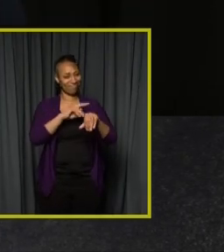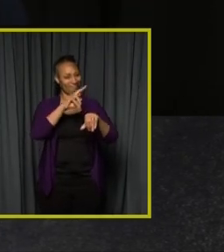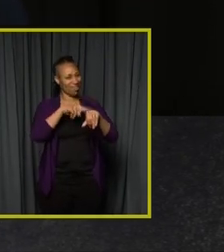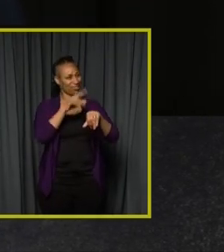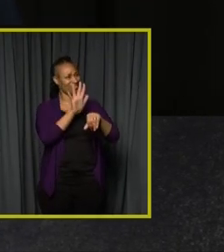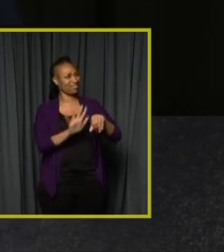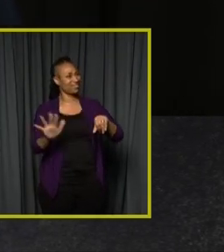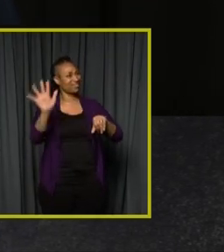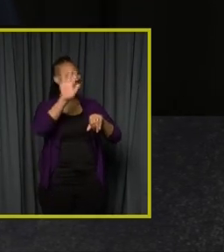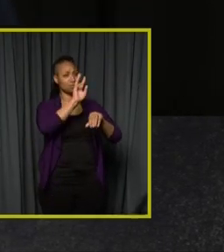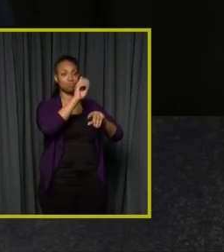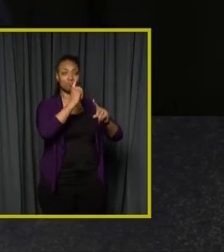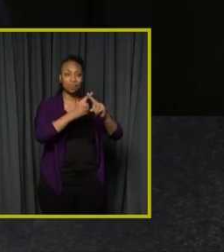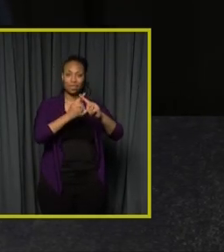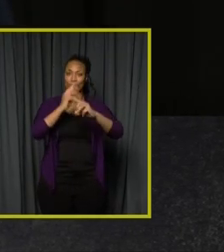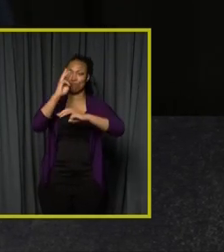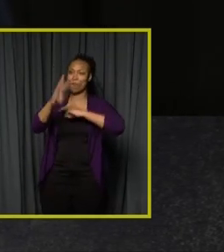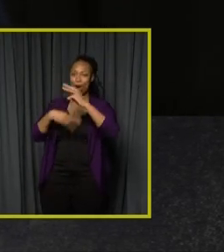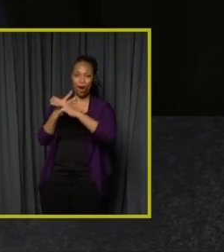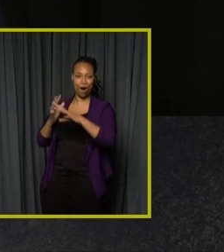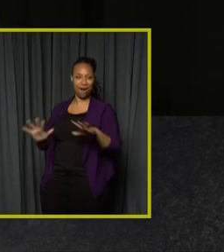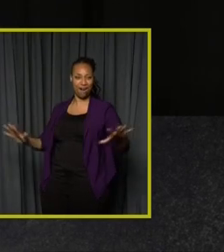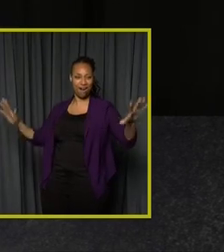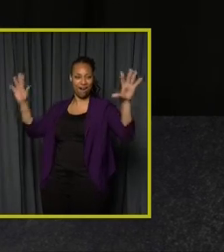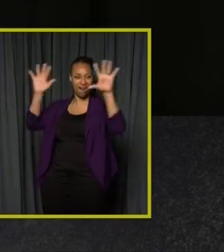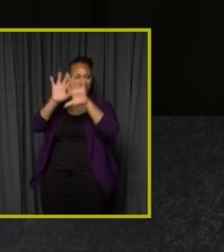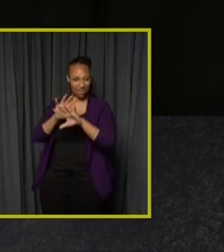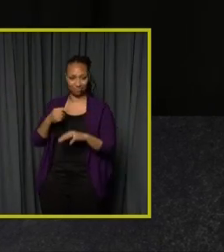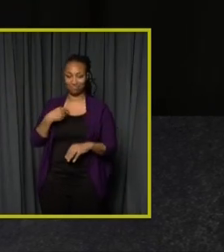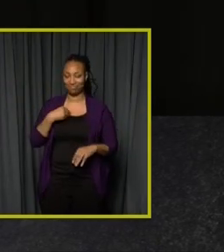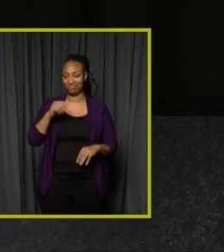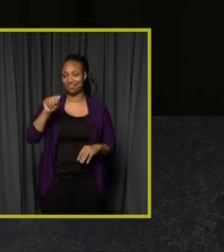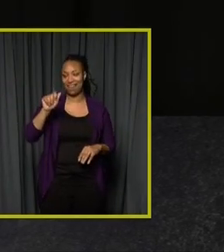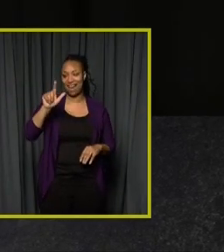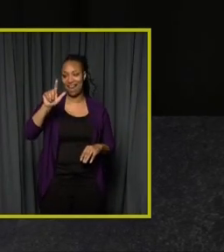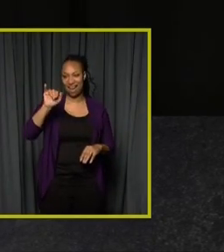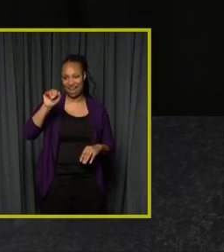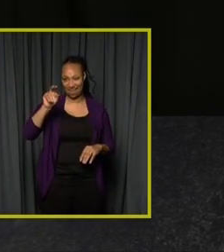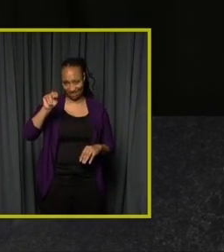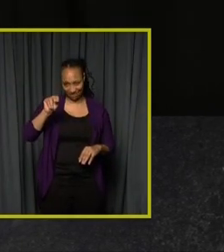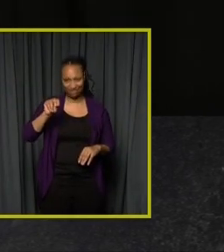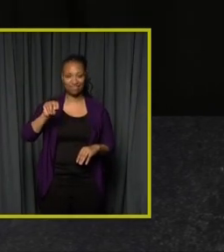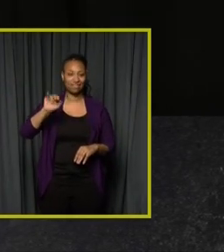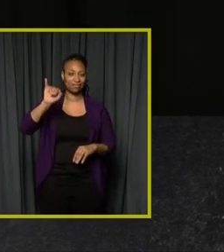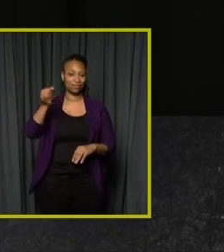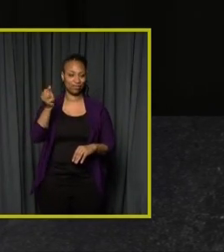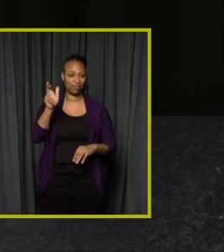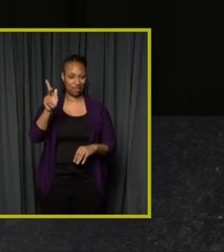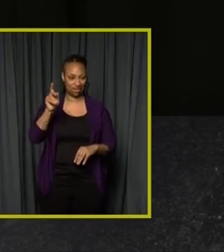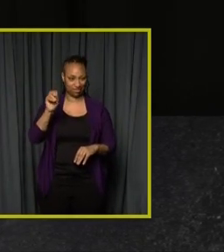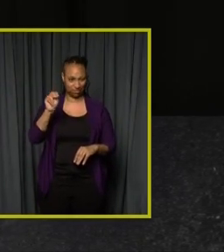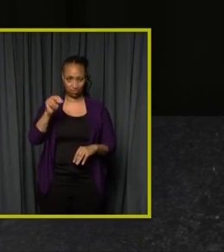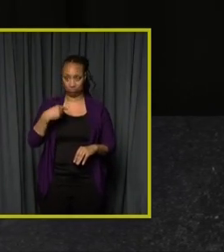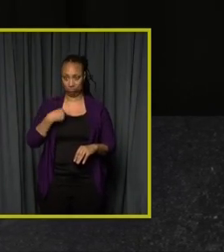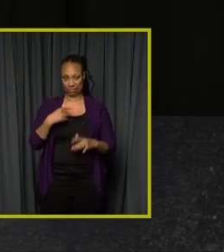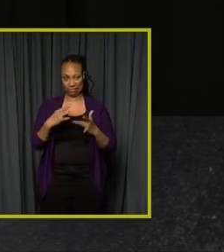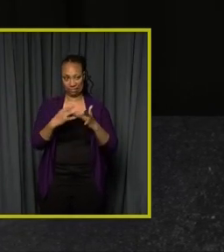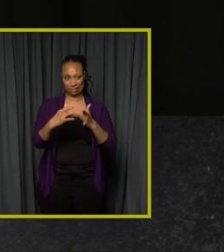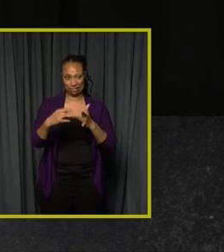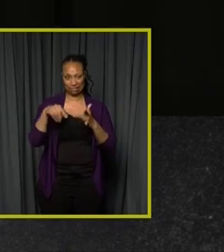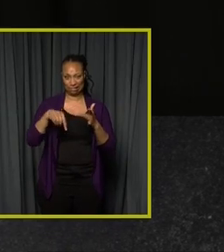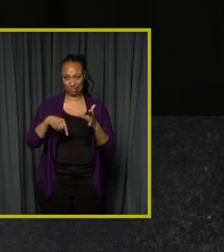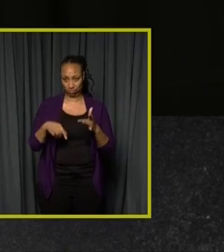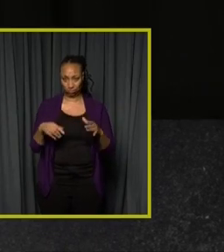Director of the Mass Poor People's Assembly and Moral March on Washington. Today, we